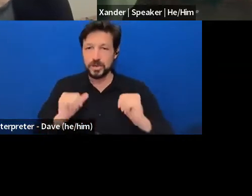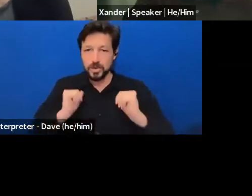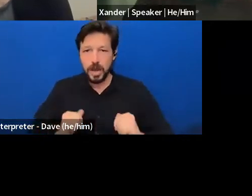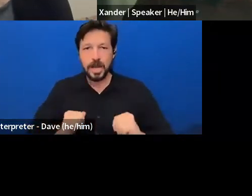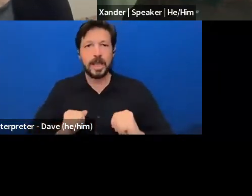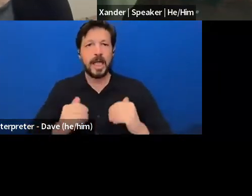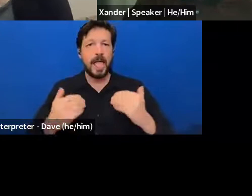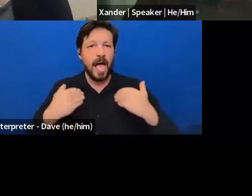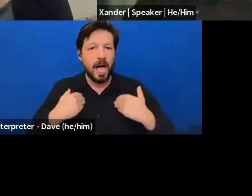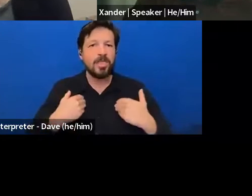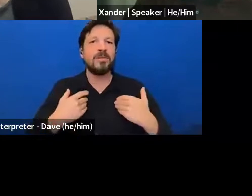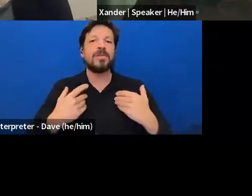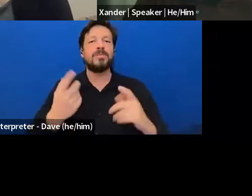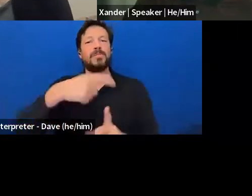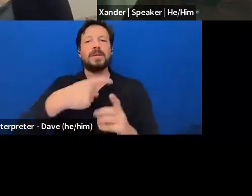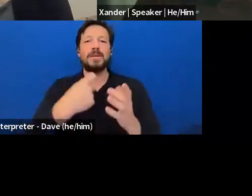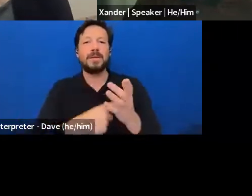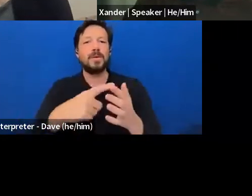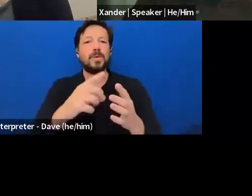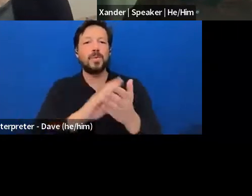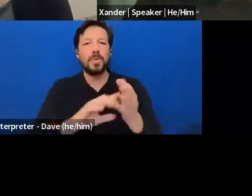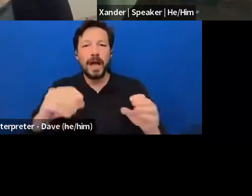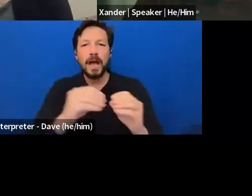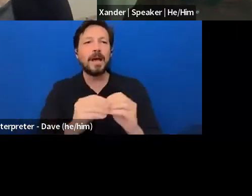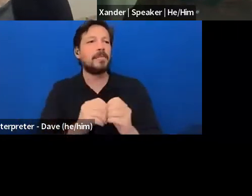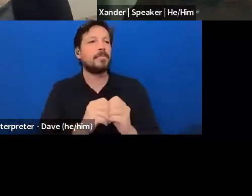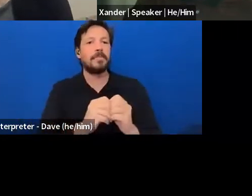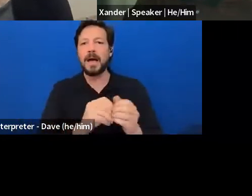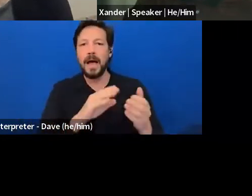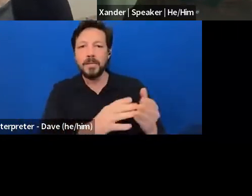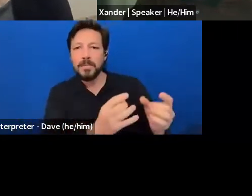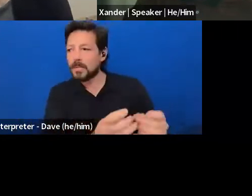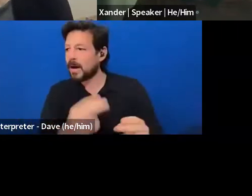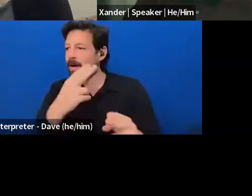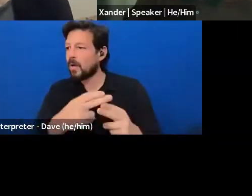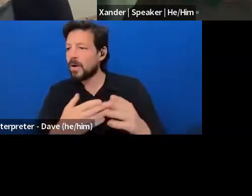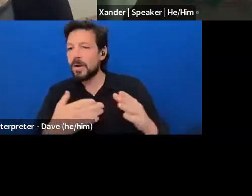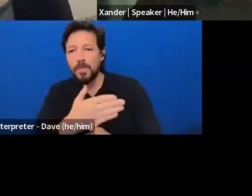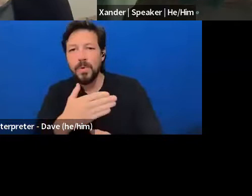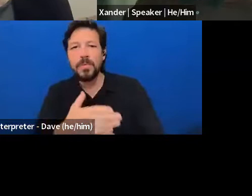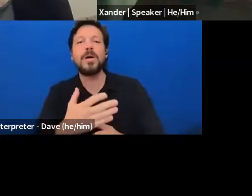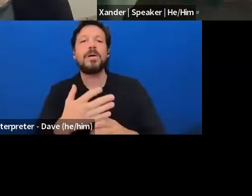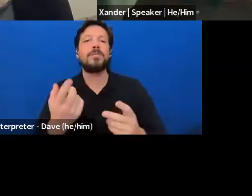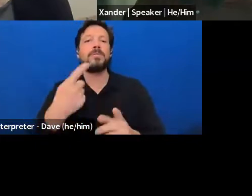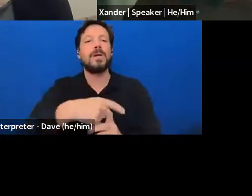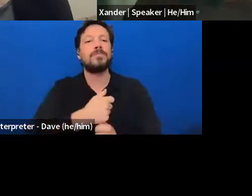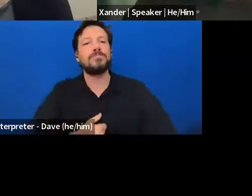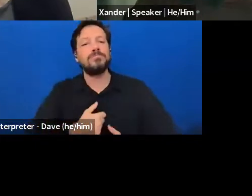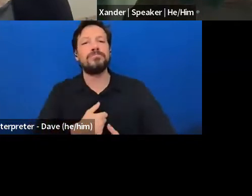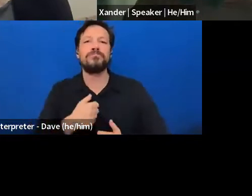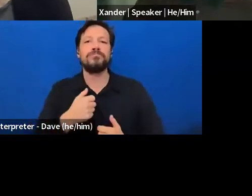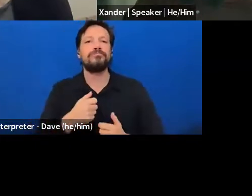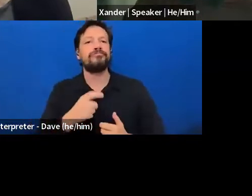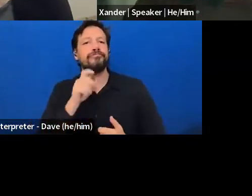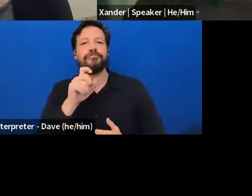with rehabilitation services, preparations for employment, and recreation opportunities. This should be